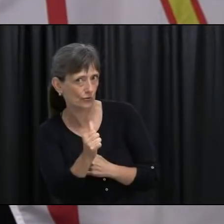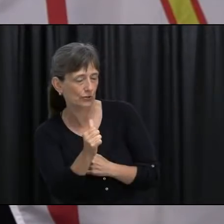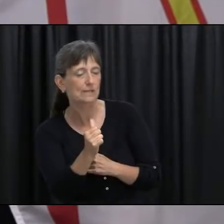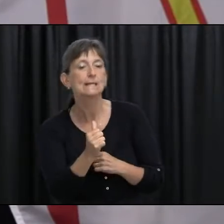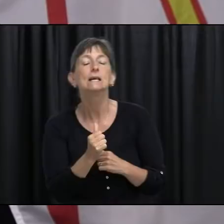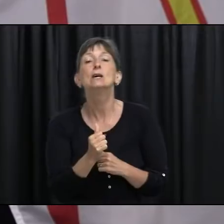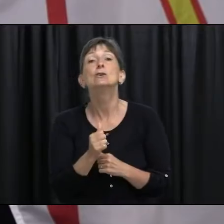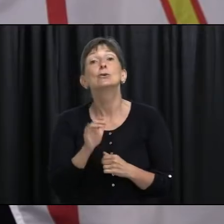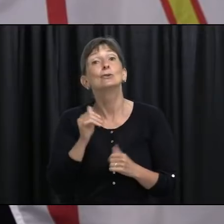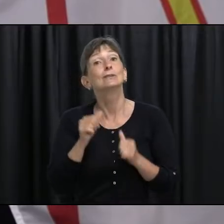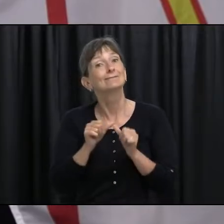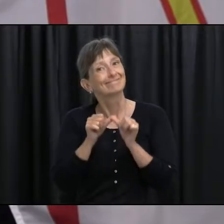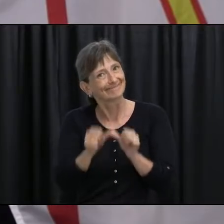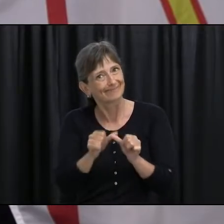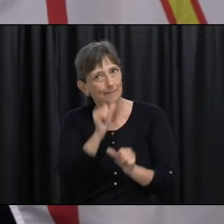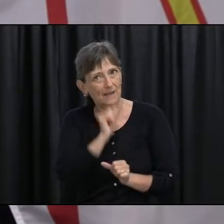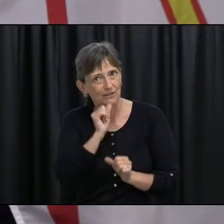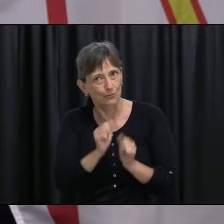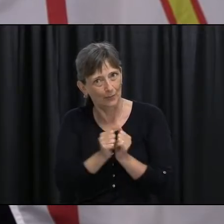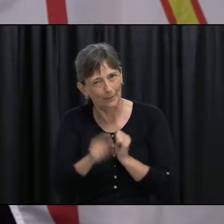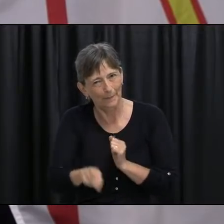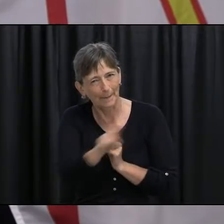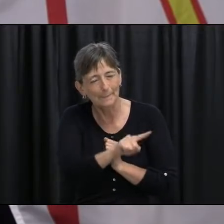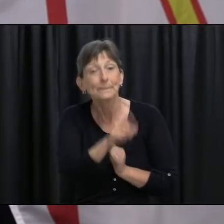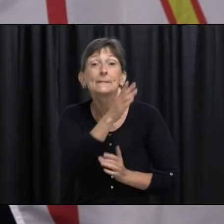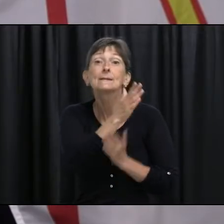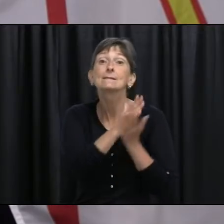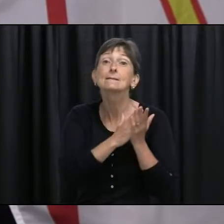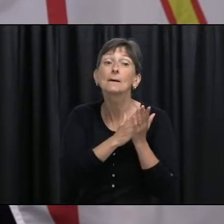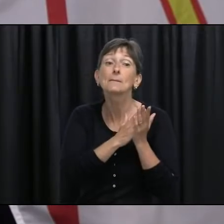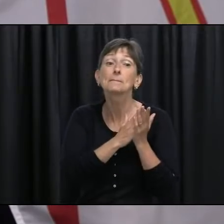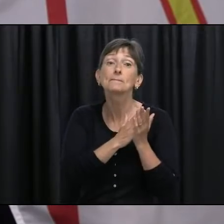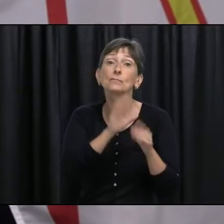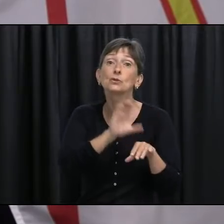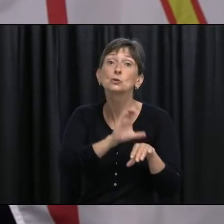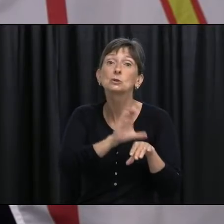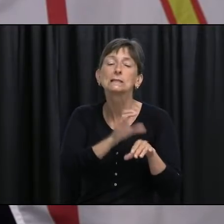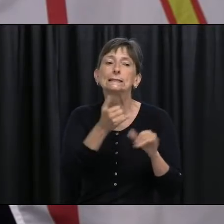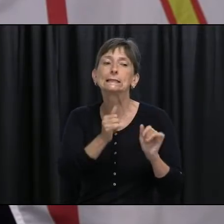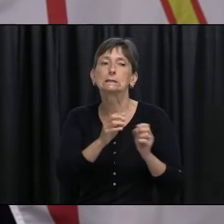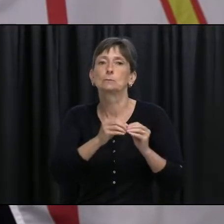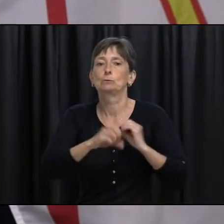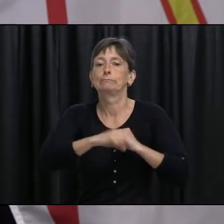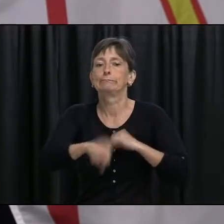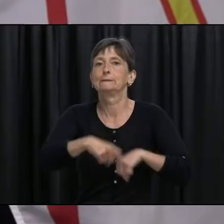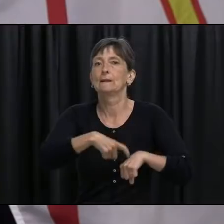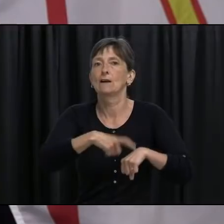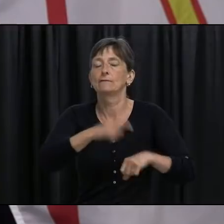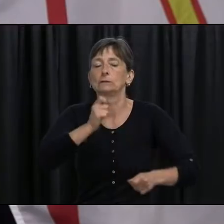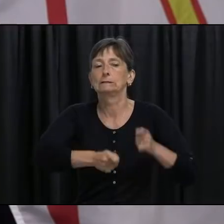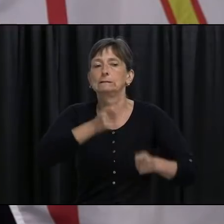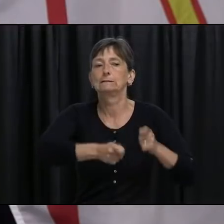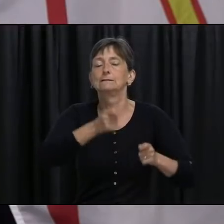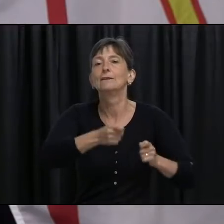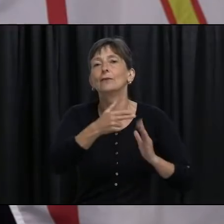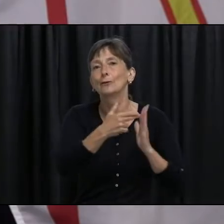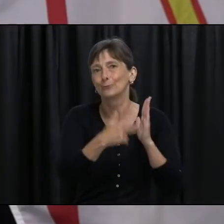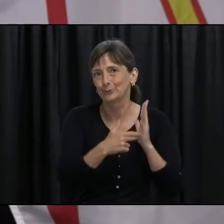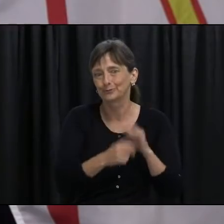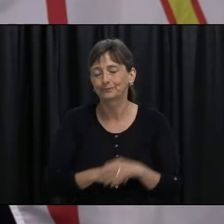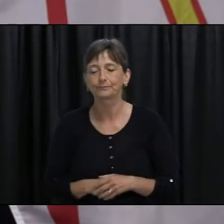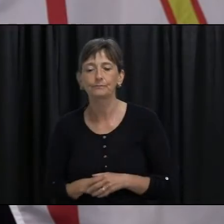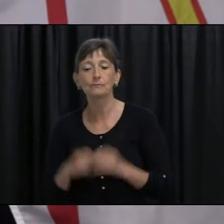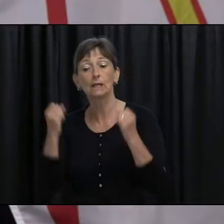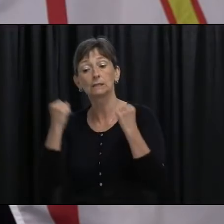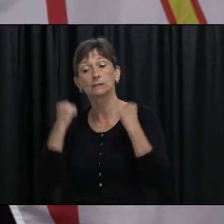kindly ask for your continued patience, as some organizations may require additional time to adjust to a new way of operating. Gyms